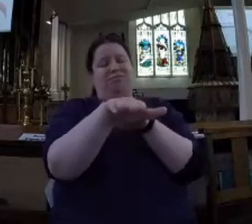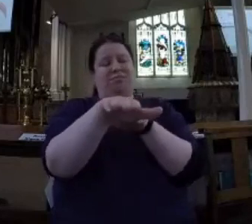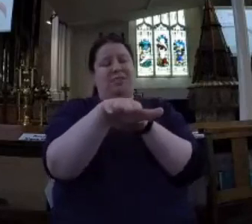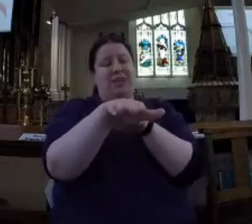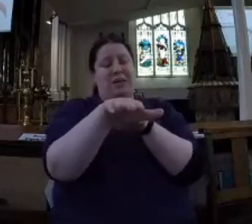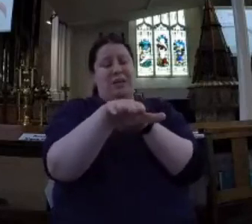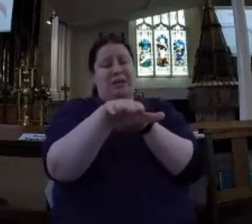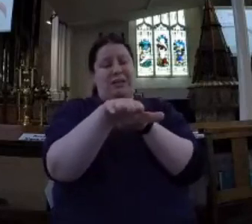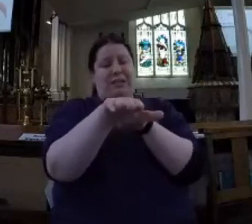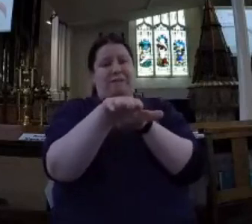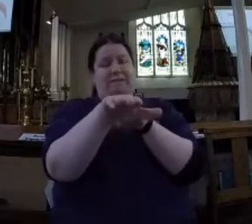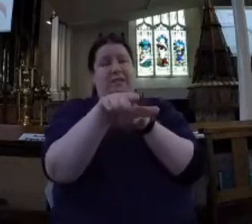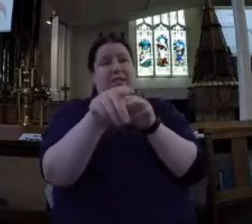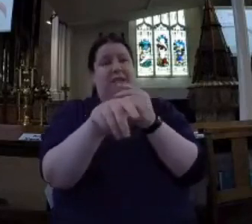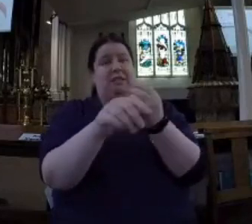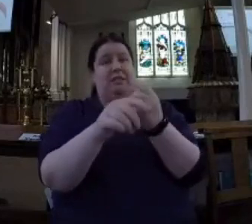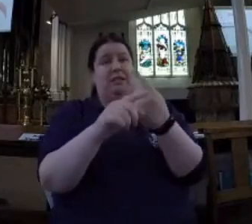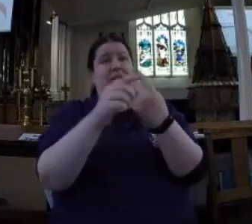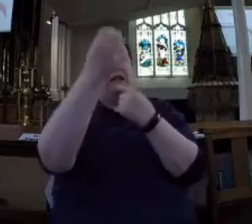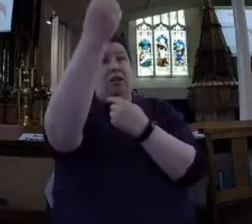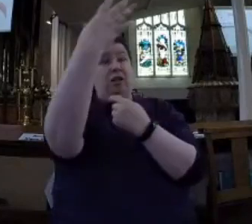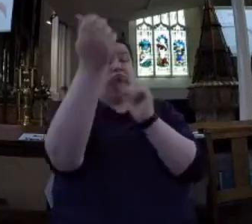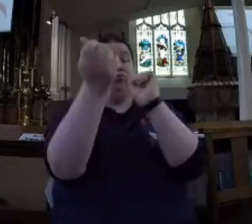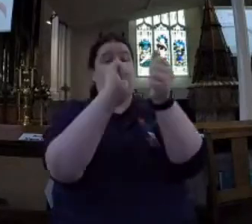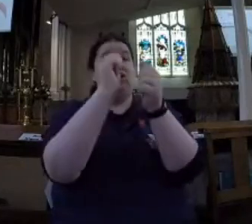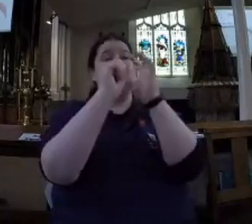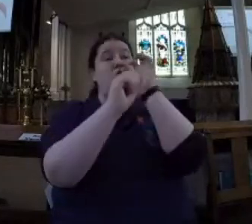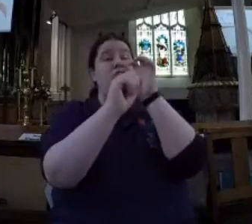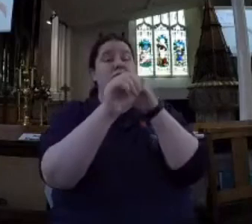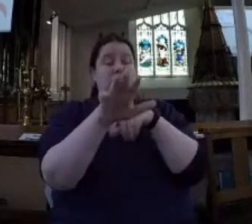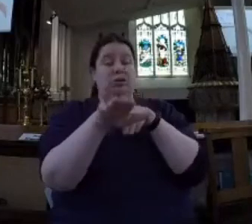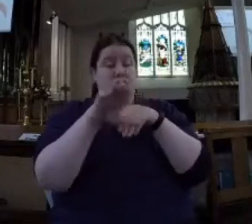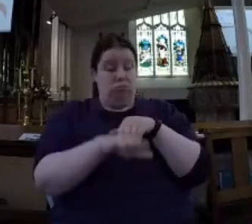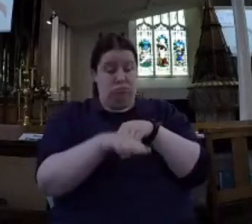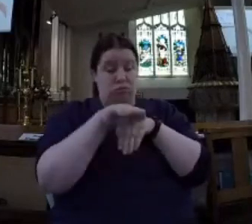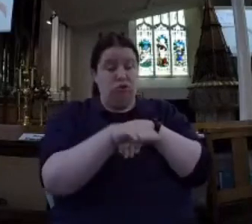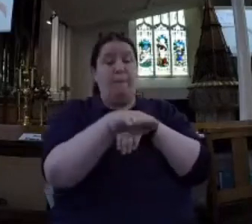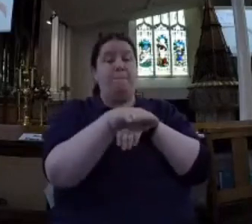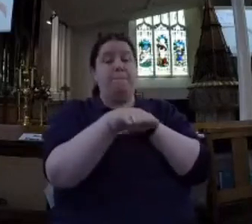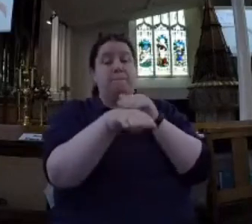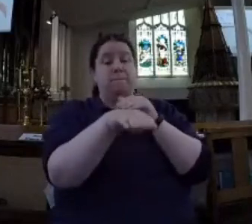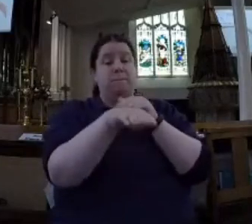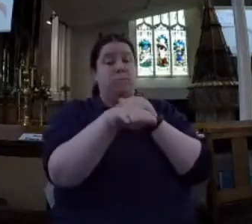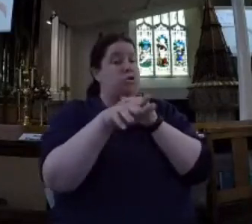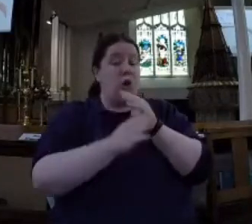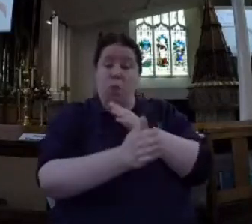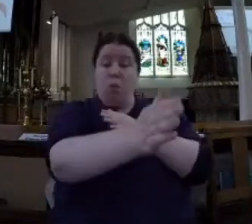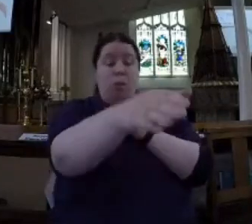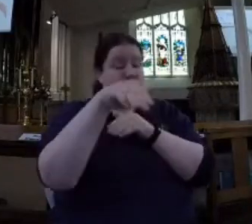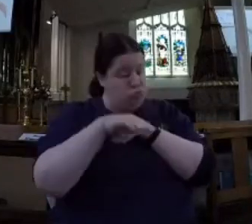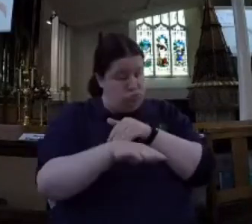On a busy road, suddenly a traffic light goes amber in front of him, so he stops and he does the right thing and he doesn't go through the